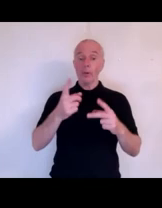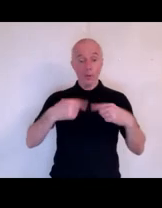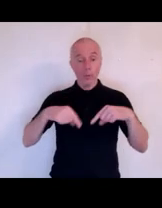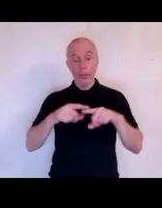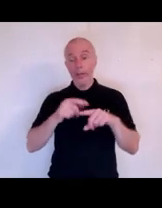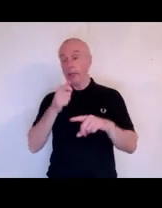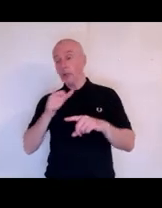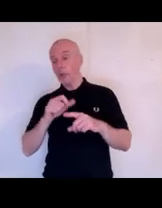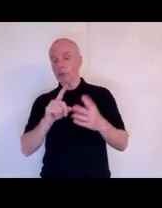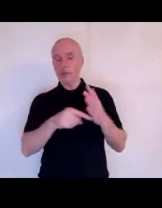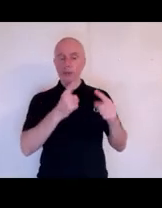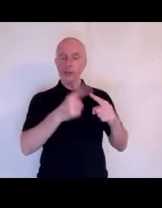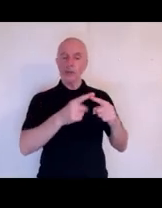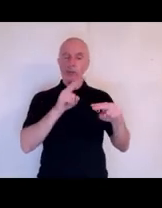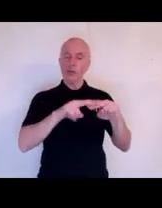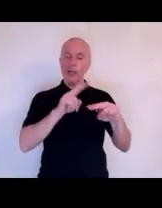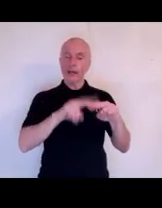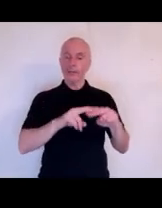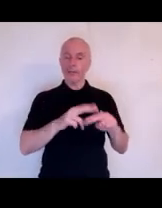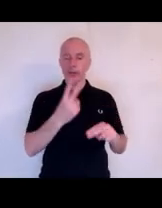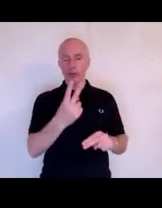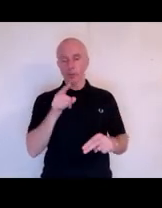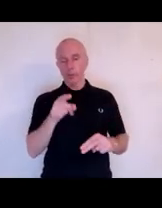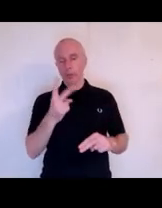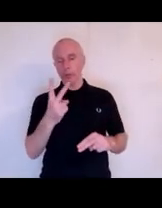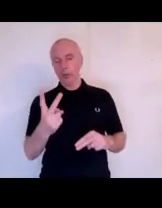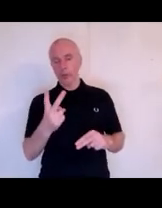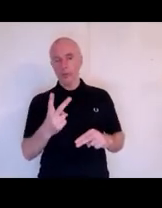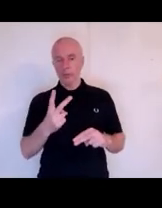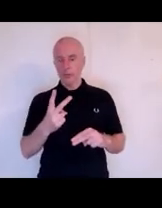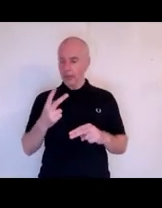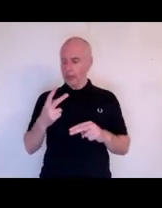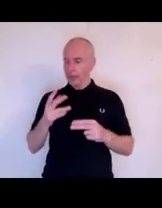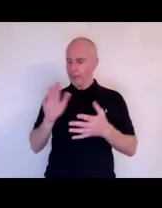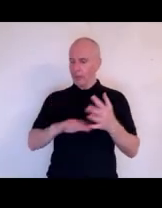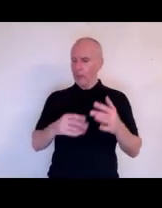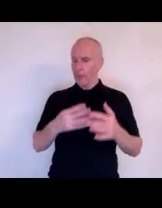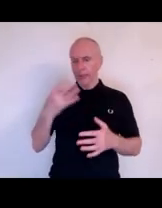version called GEF 2.2, which was released back in the late 1990s.